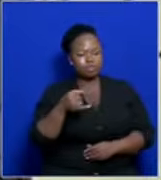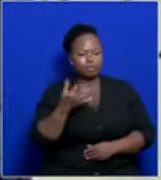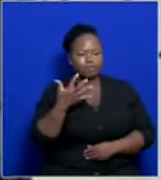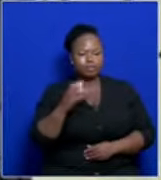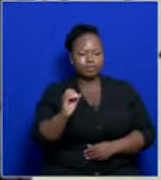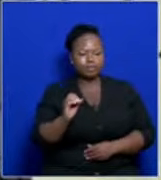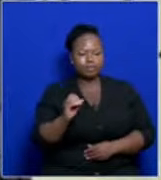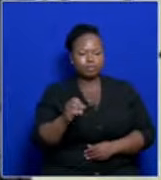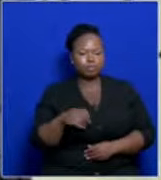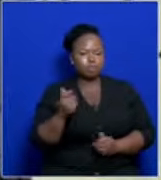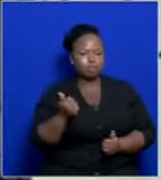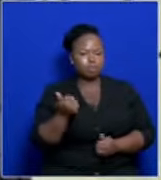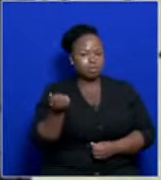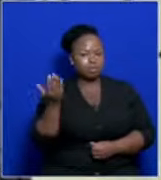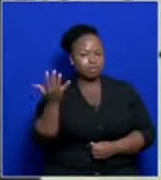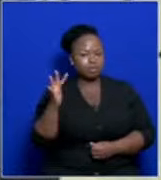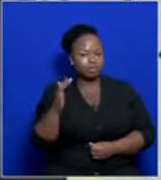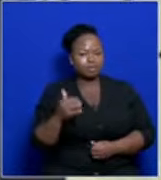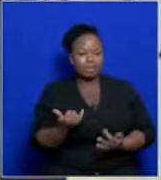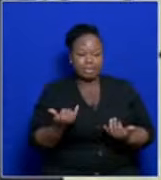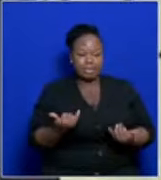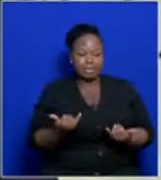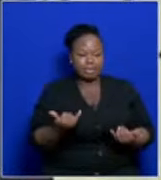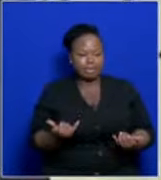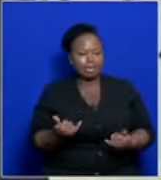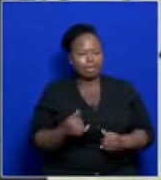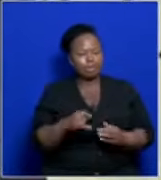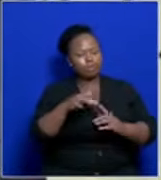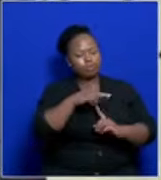So currently the status of this case